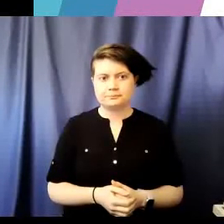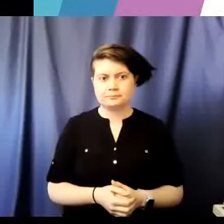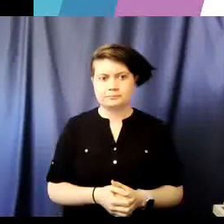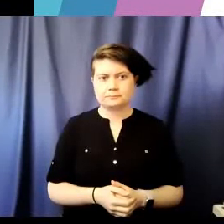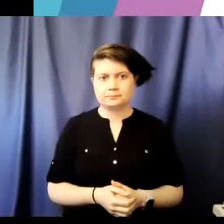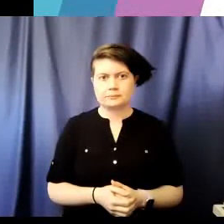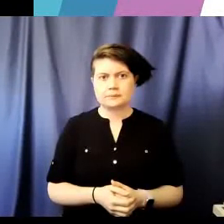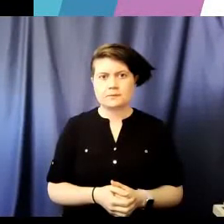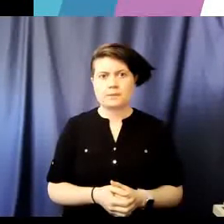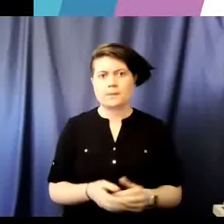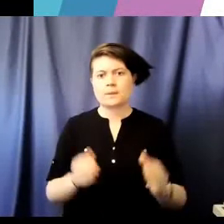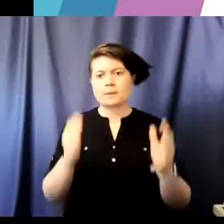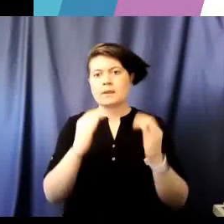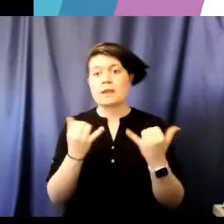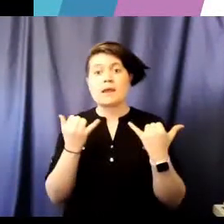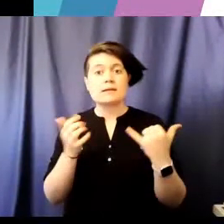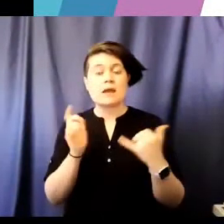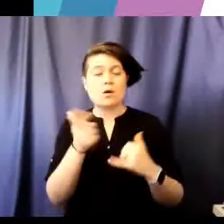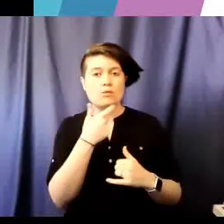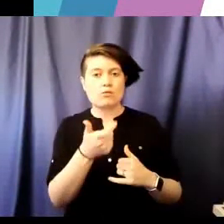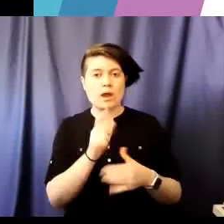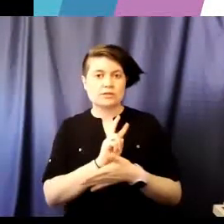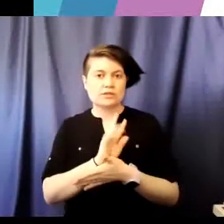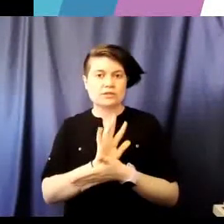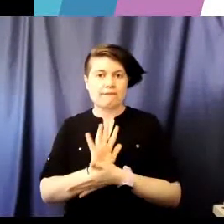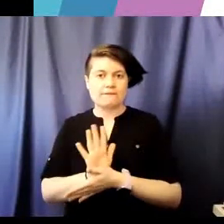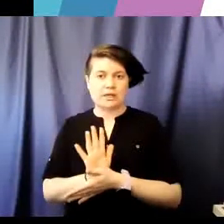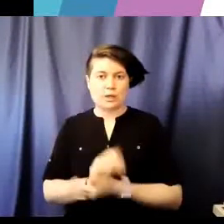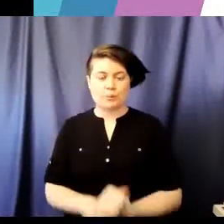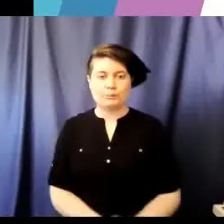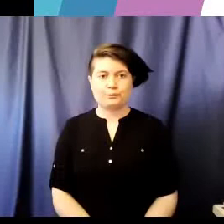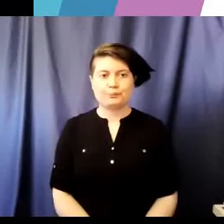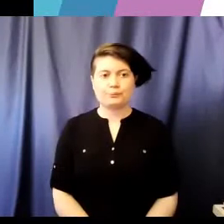And now we are going to watch a video.